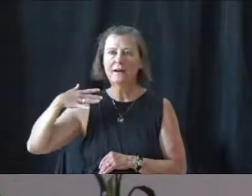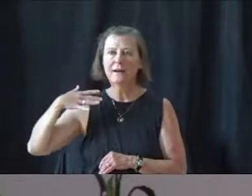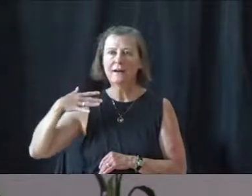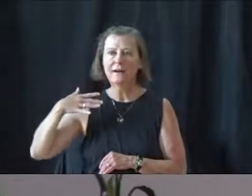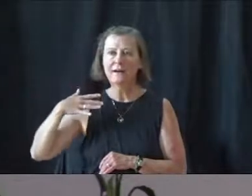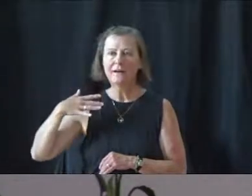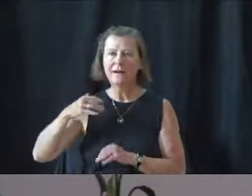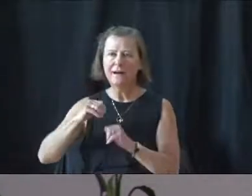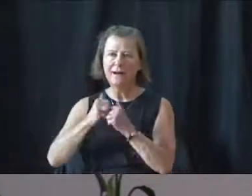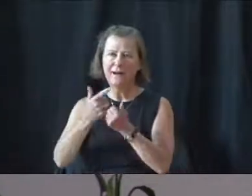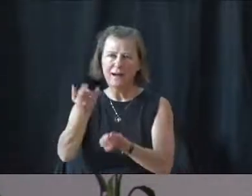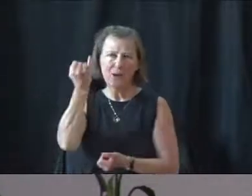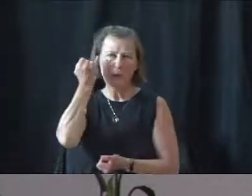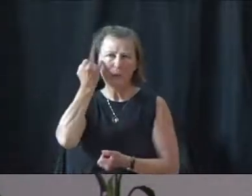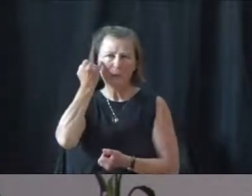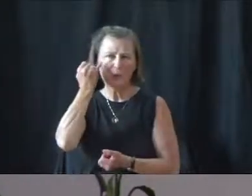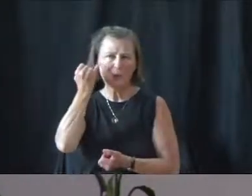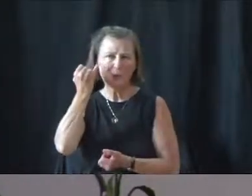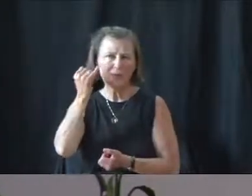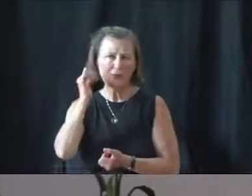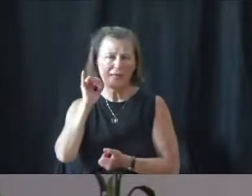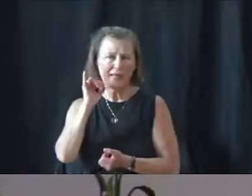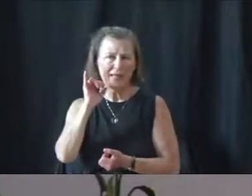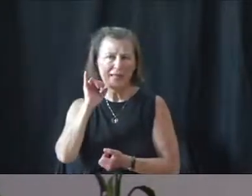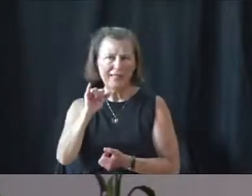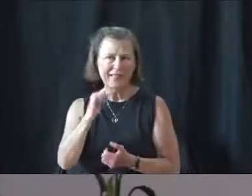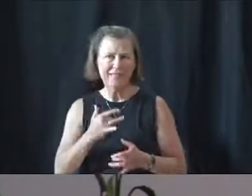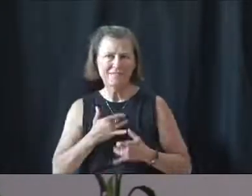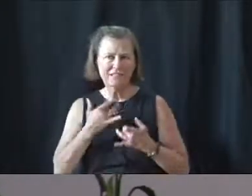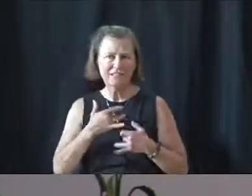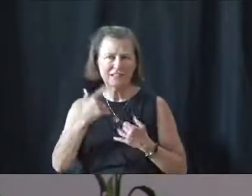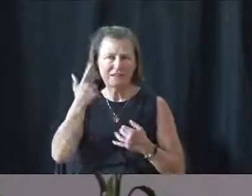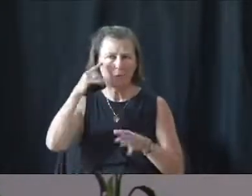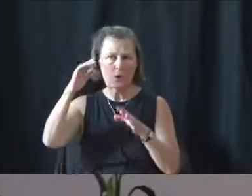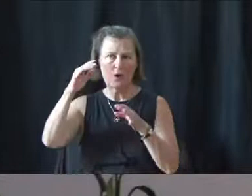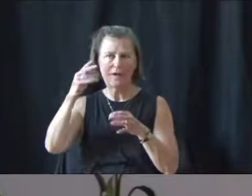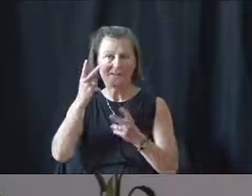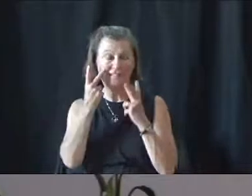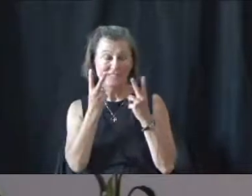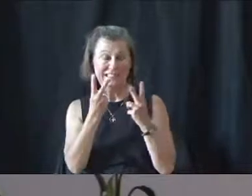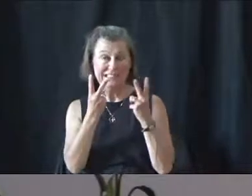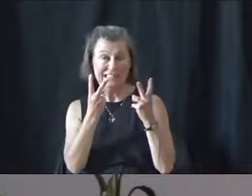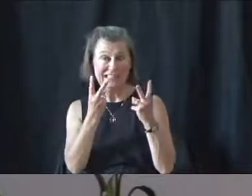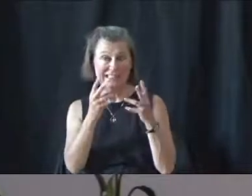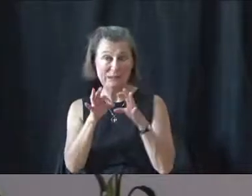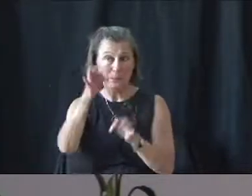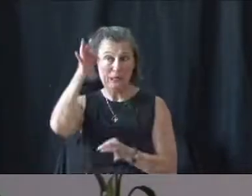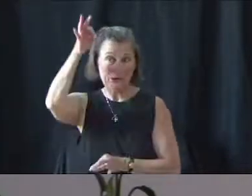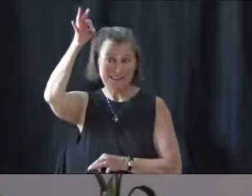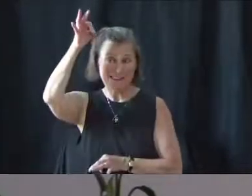how do you suppose that is for the visiting spirit?